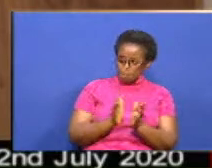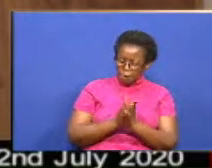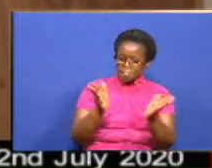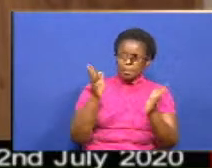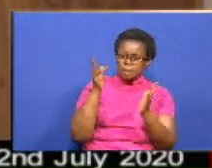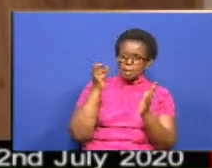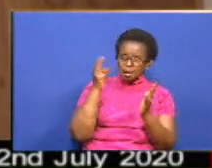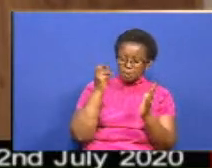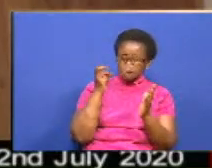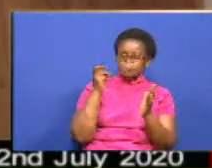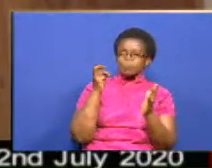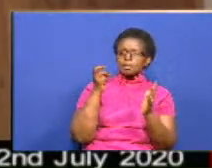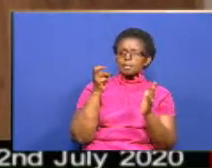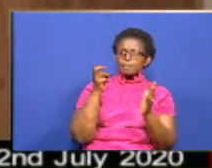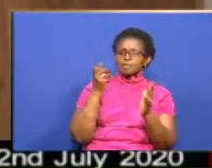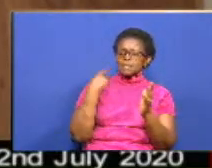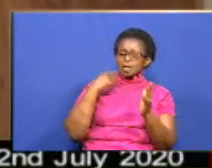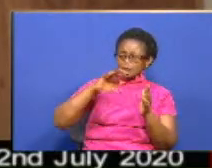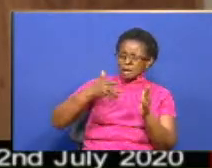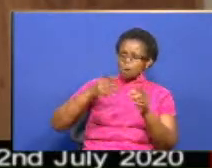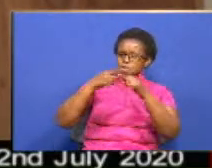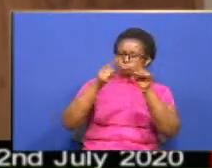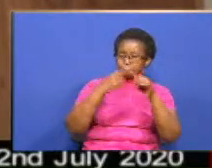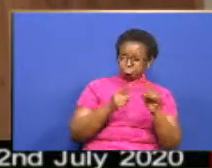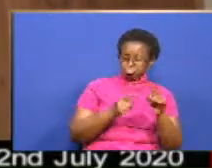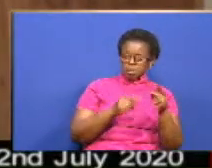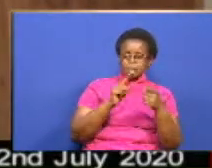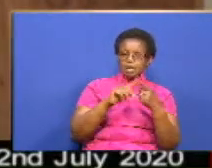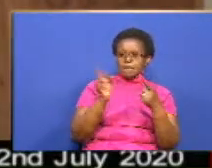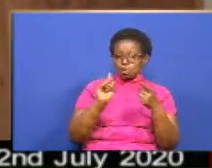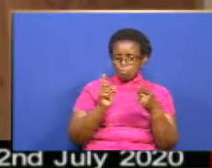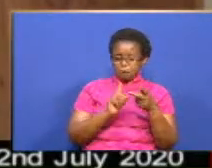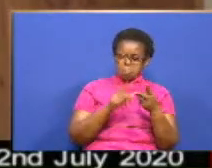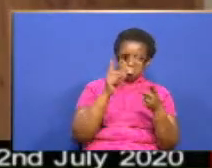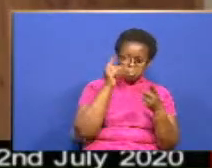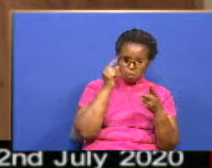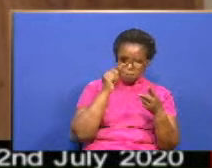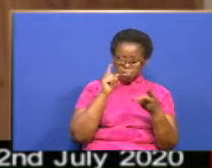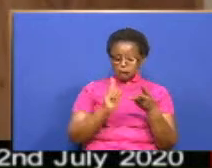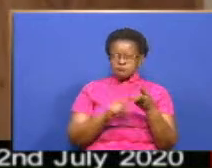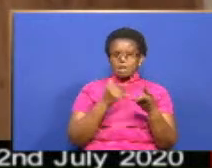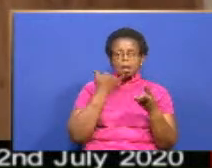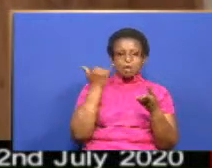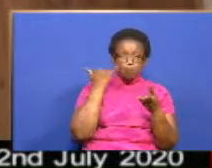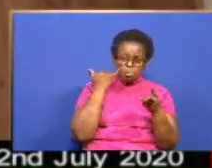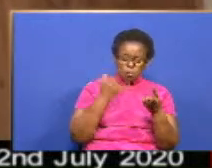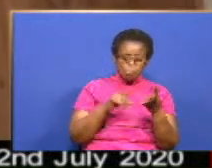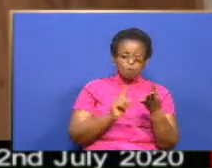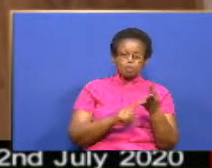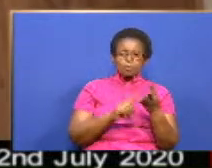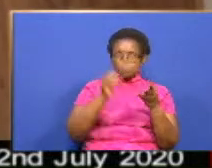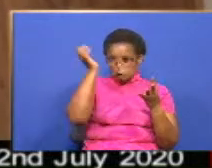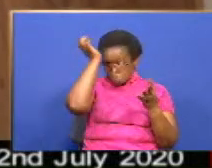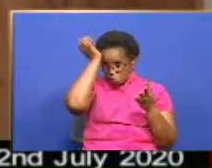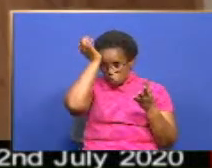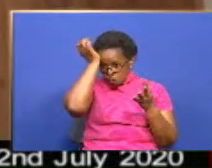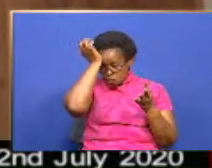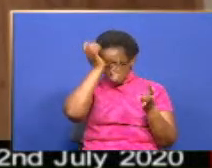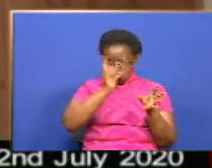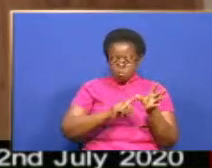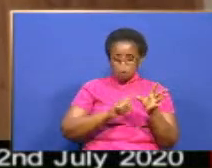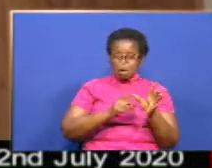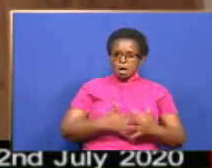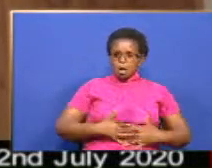following counties: Nairobi, Mombasa, Nakuru, Uasin Gishu,